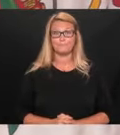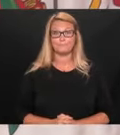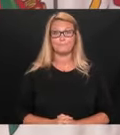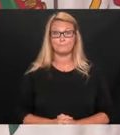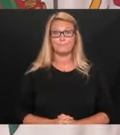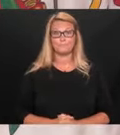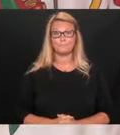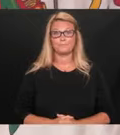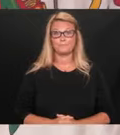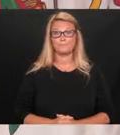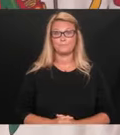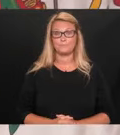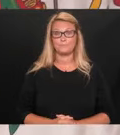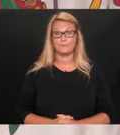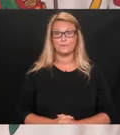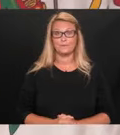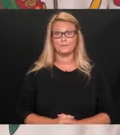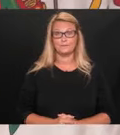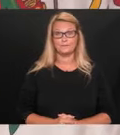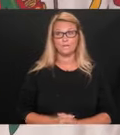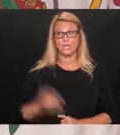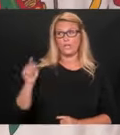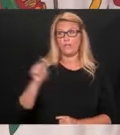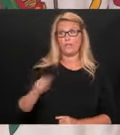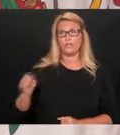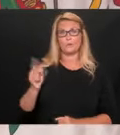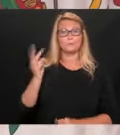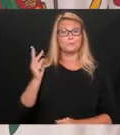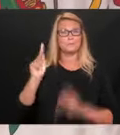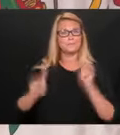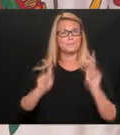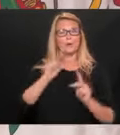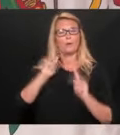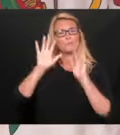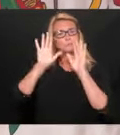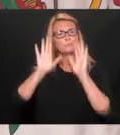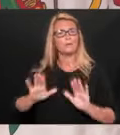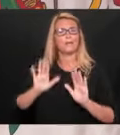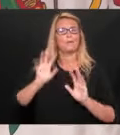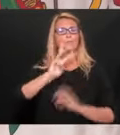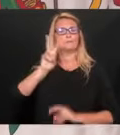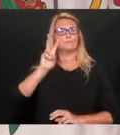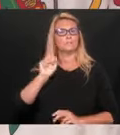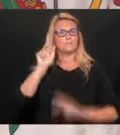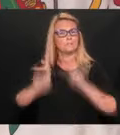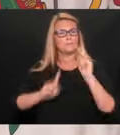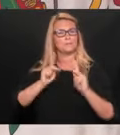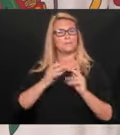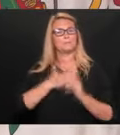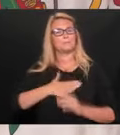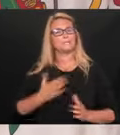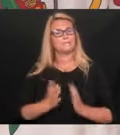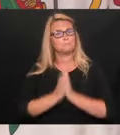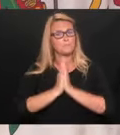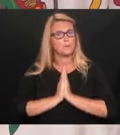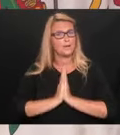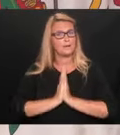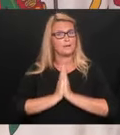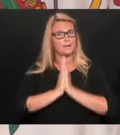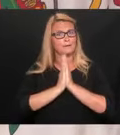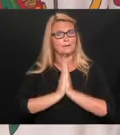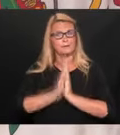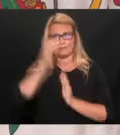Nevertheless, these are great West Virginians, and I ask you to join in prayer, in every way